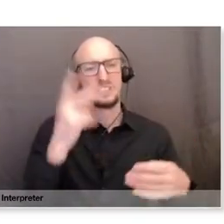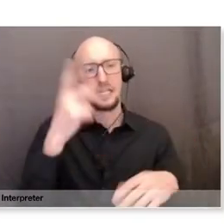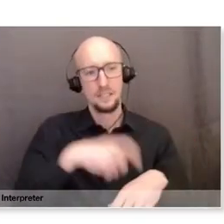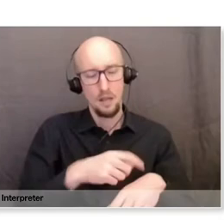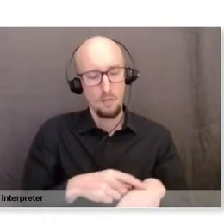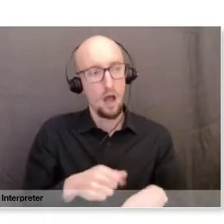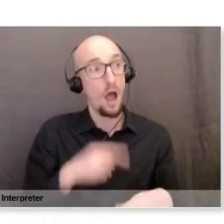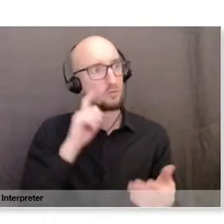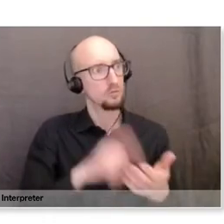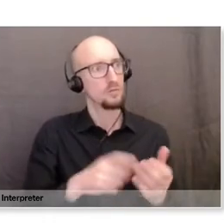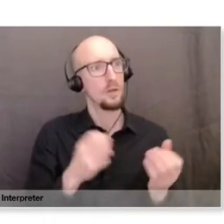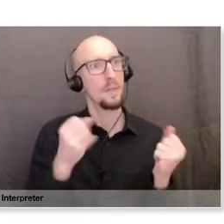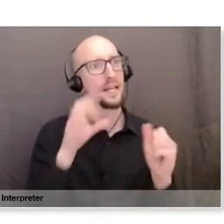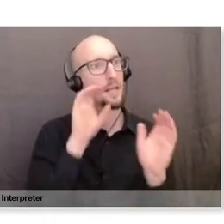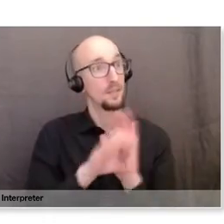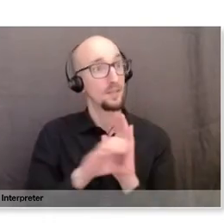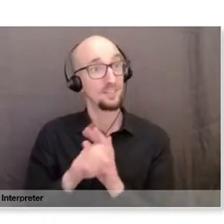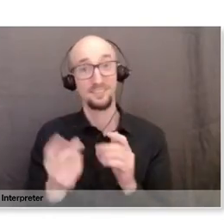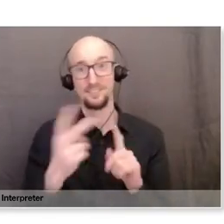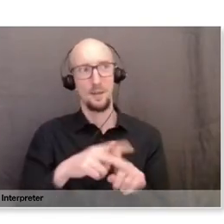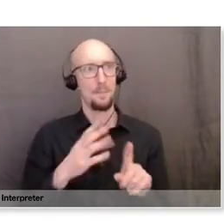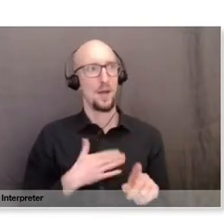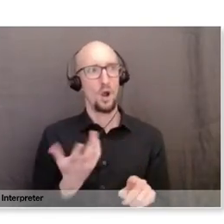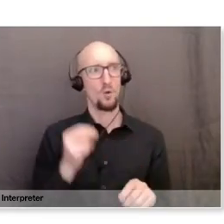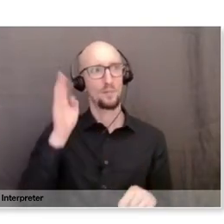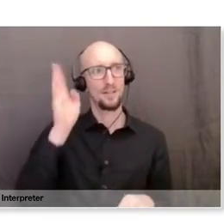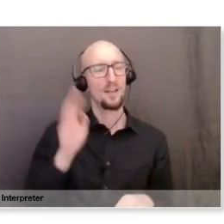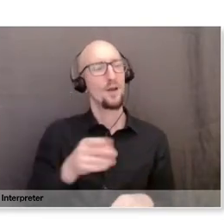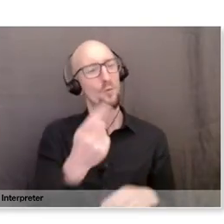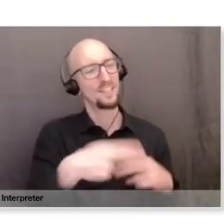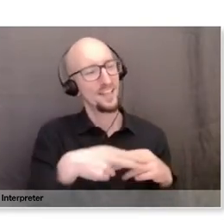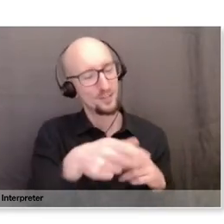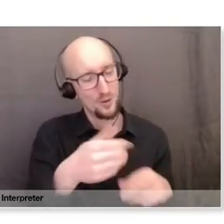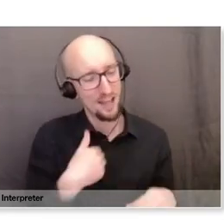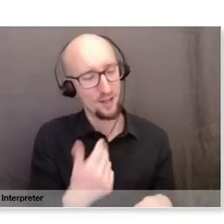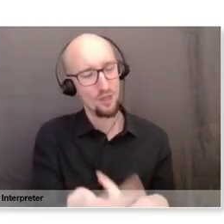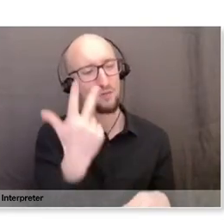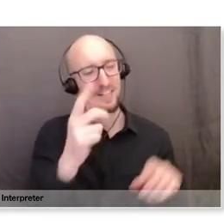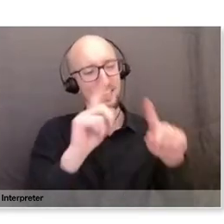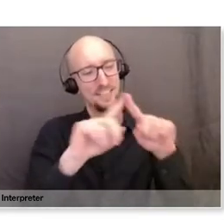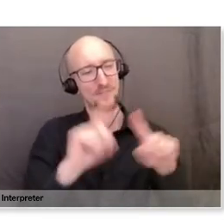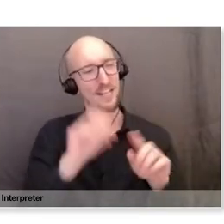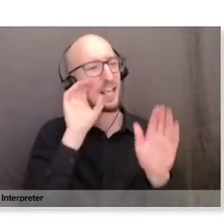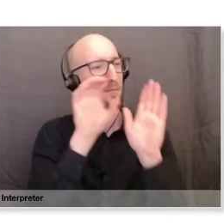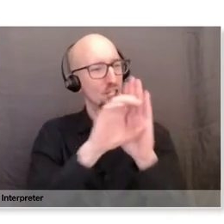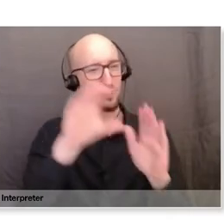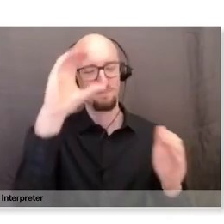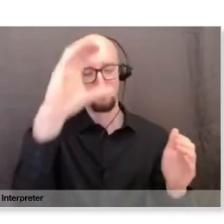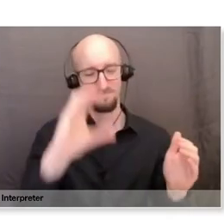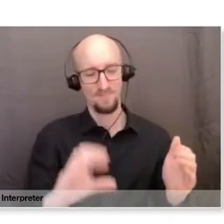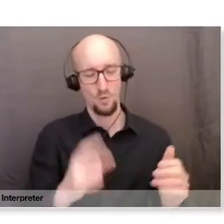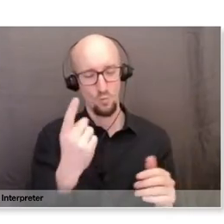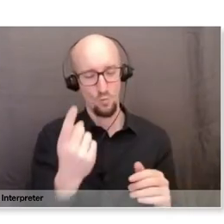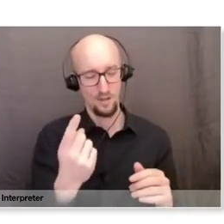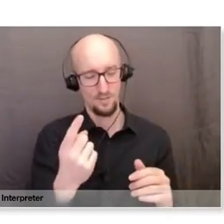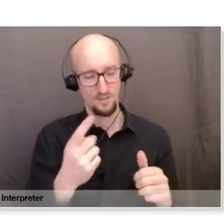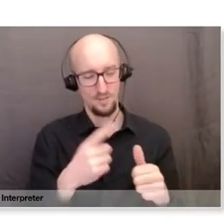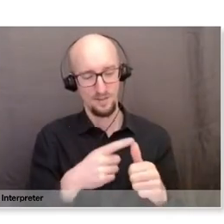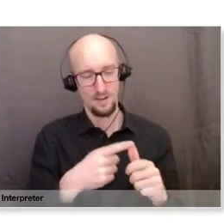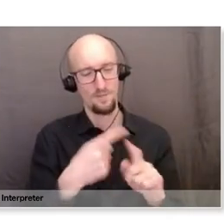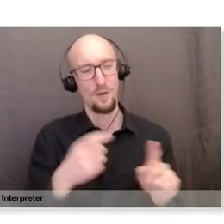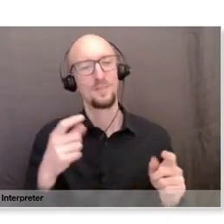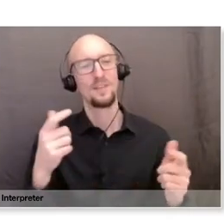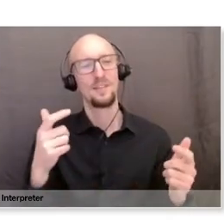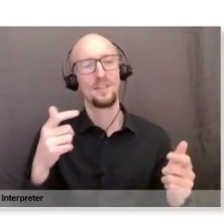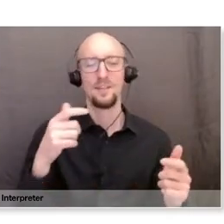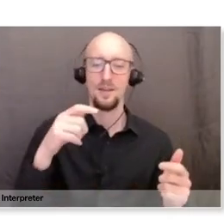that I use in my own presentations. There was one slide that you had three different images. One was from the Big Bang and